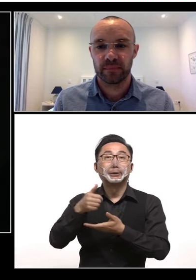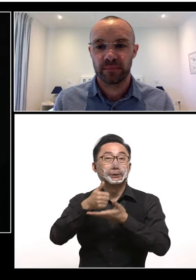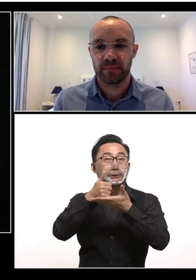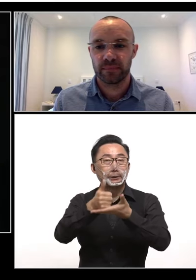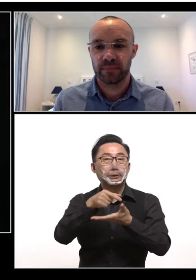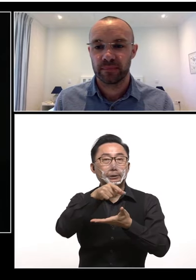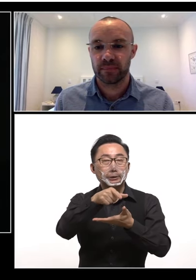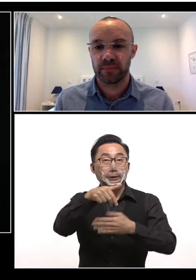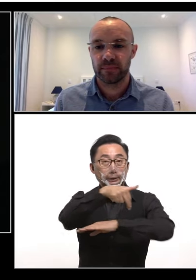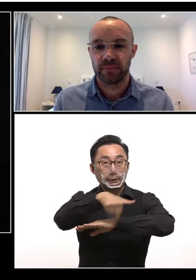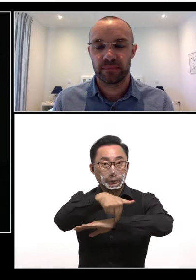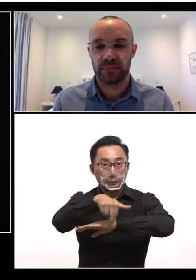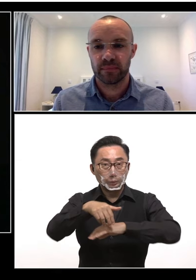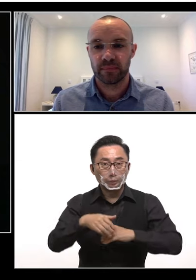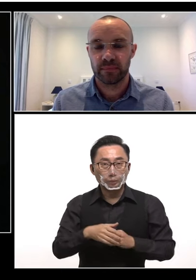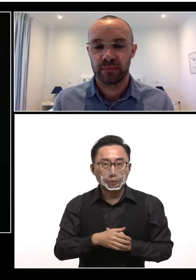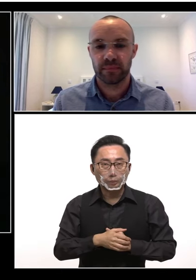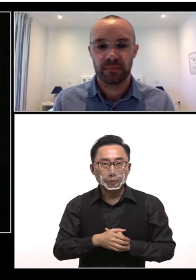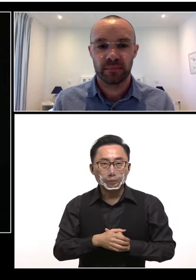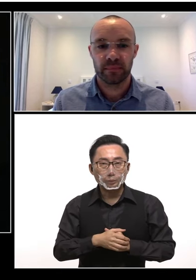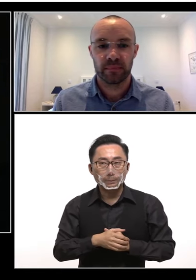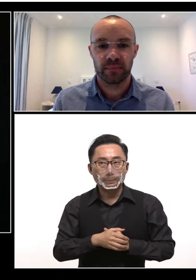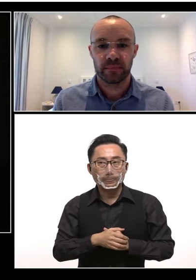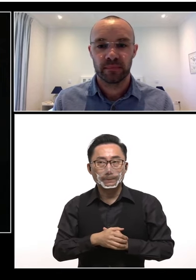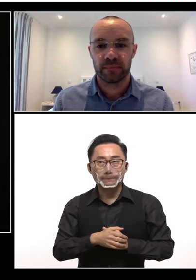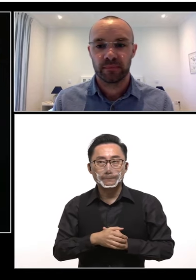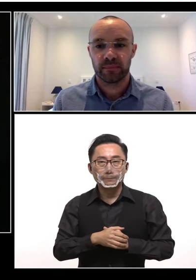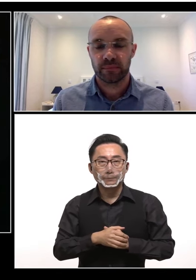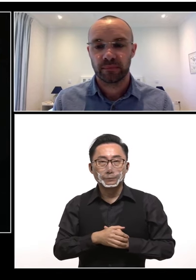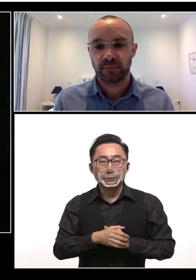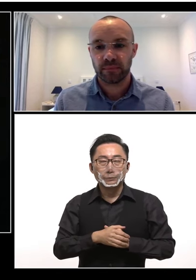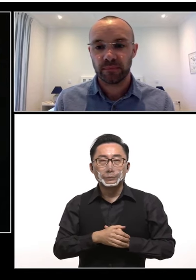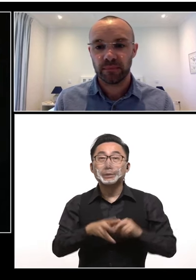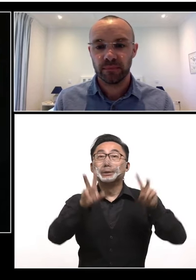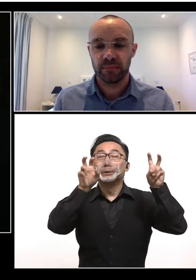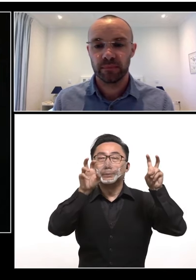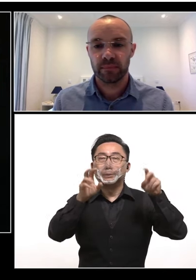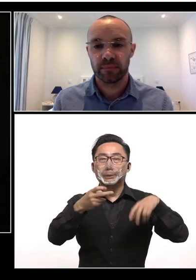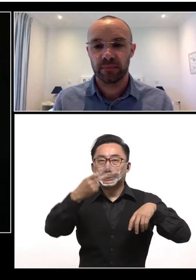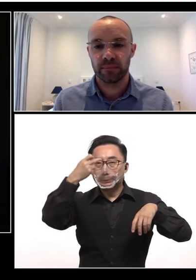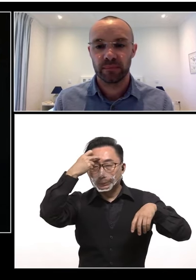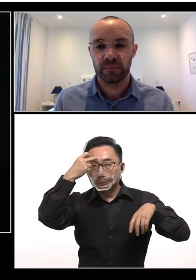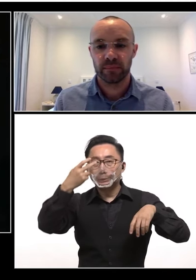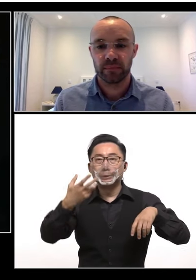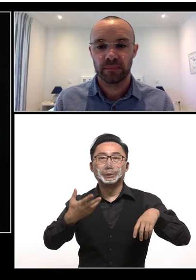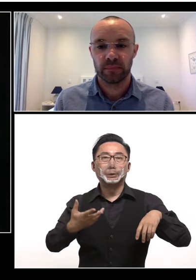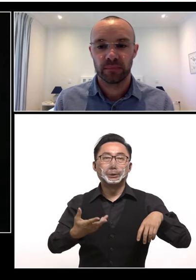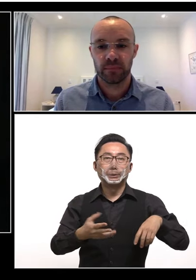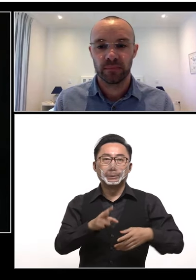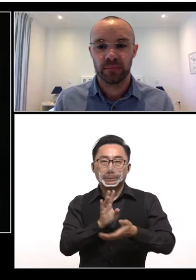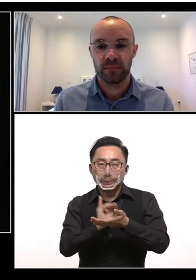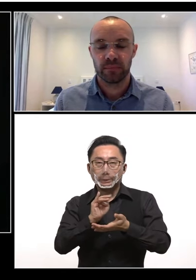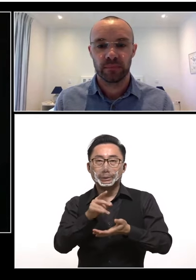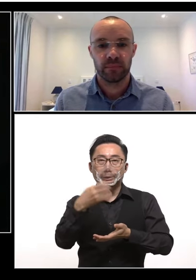and development on disability hate crime. They asked me because they felt having a deaf person's knowledge and